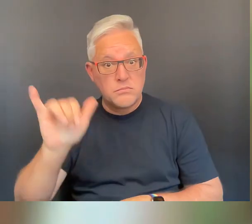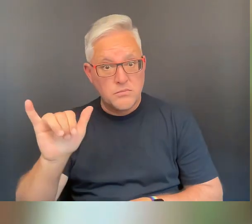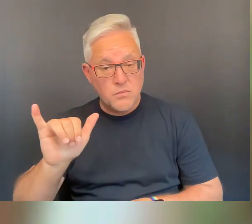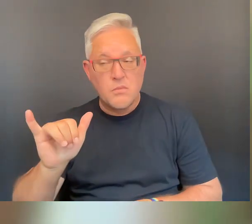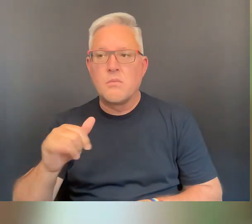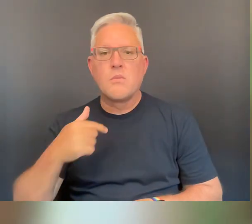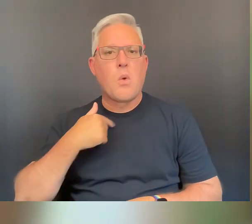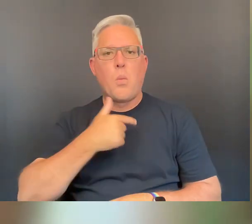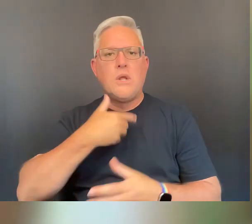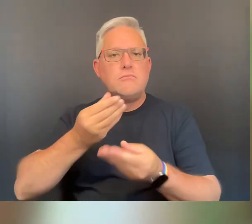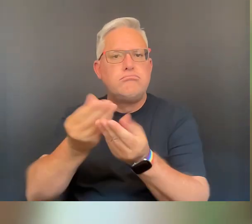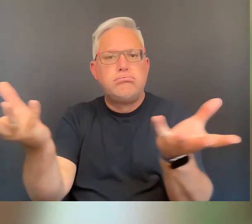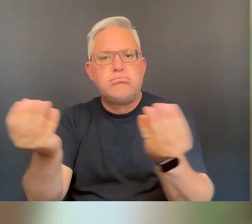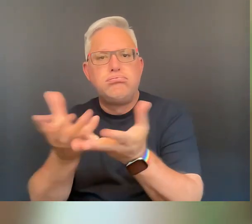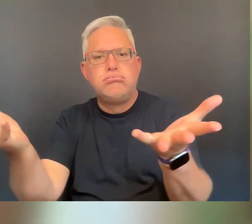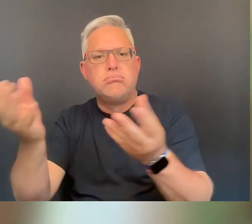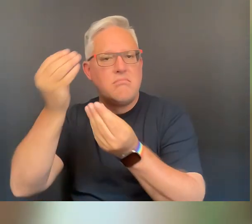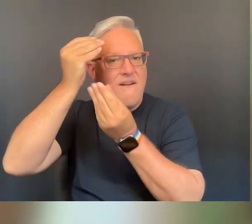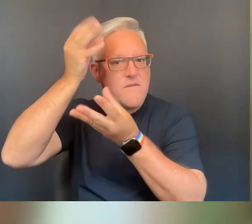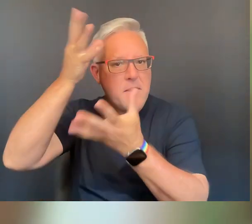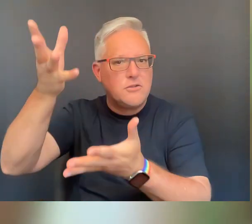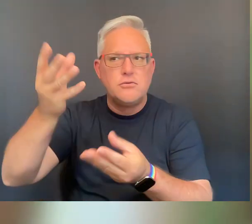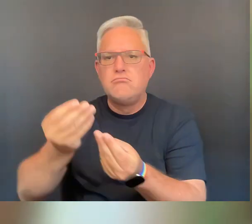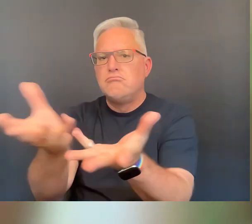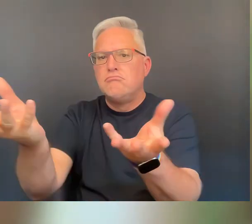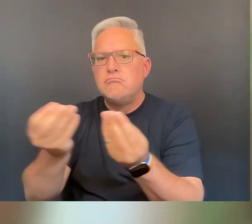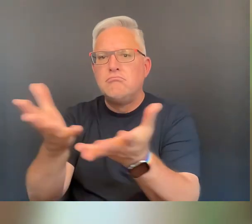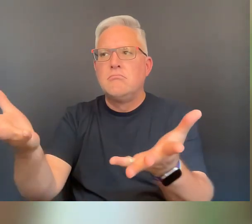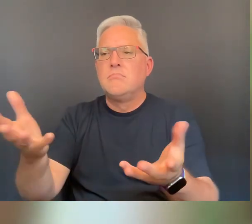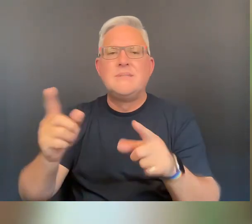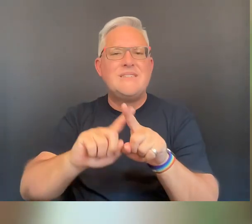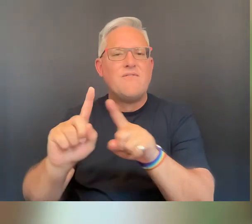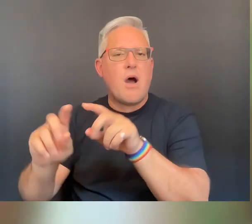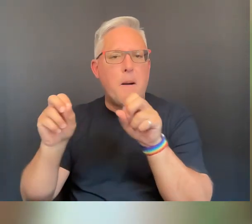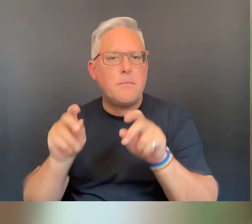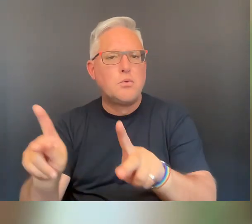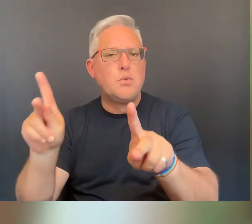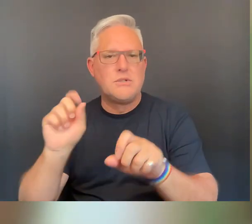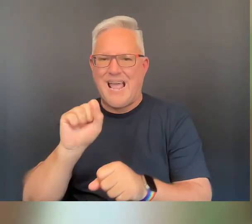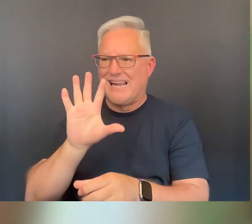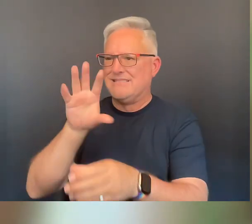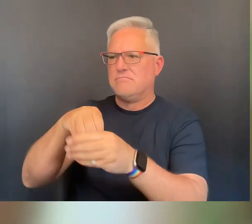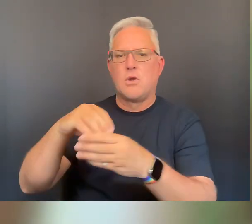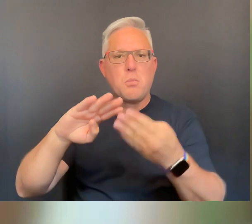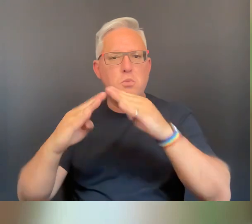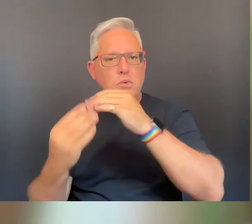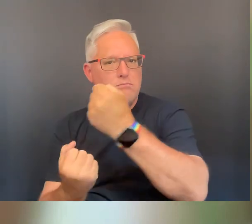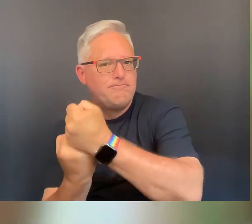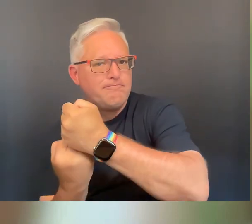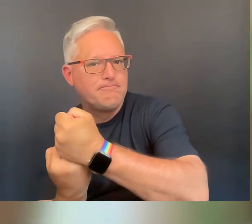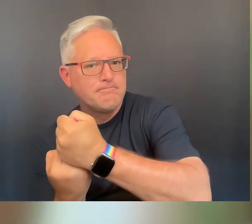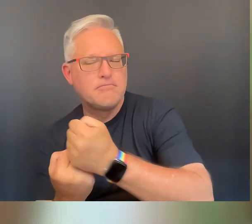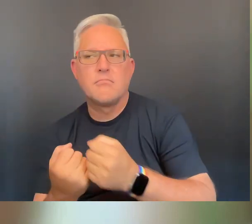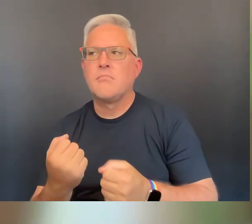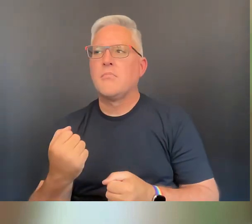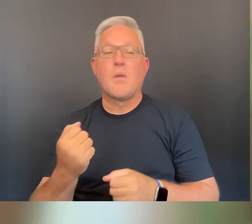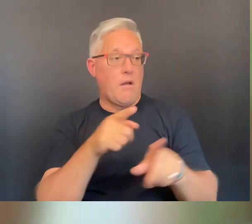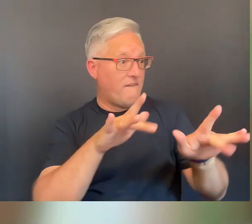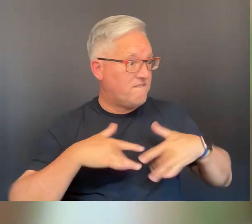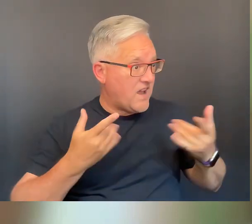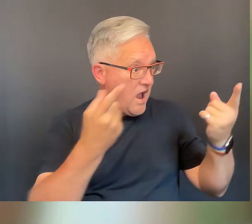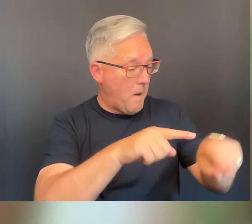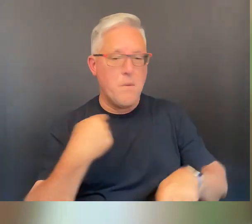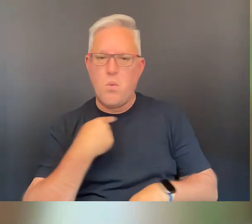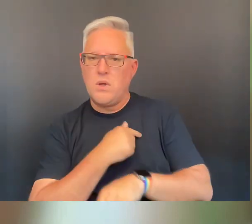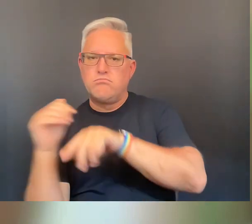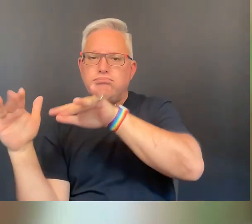we're sharing information about opportunities to support out in the community. We're showing up at